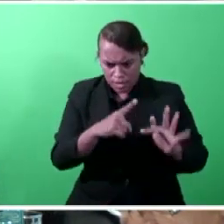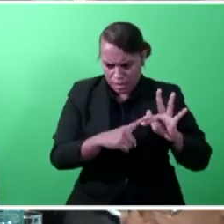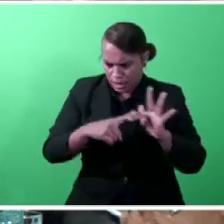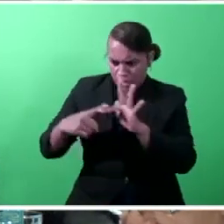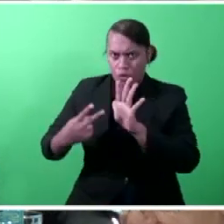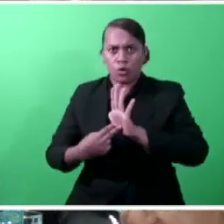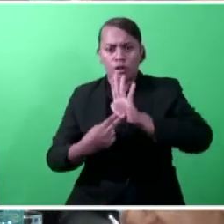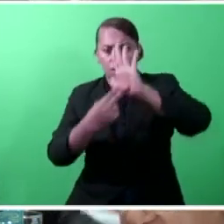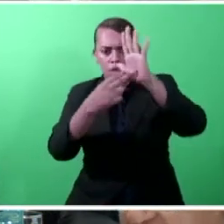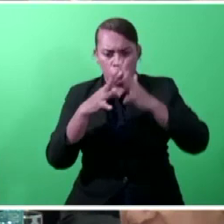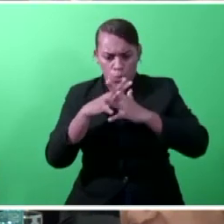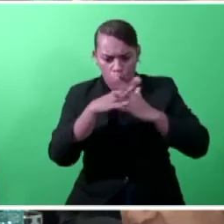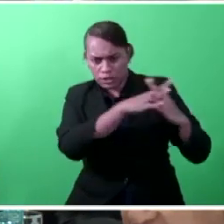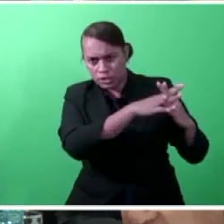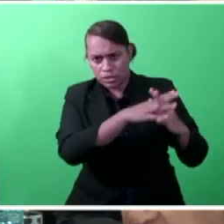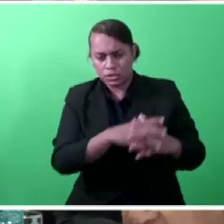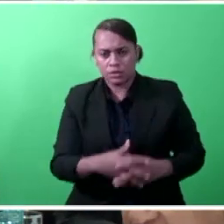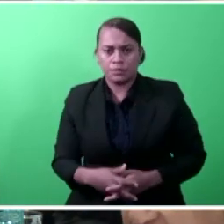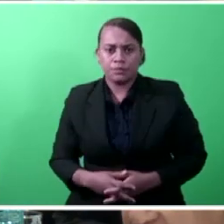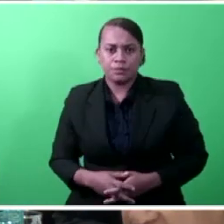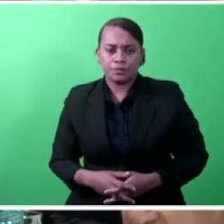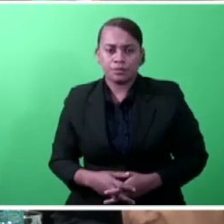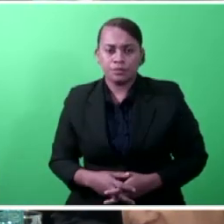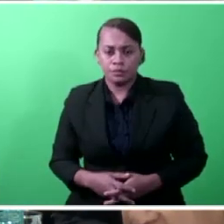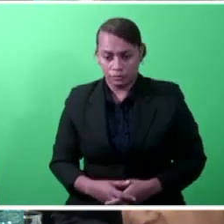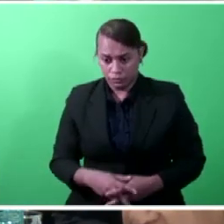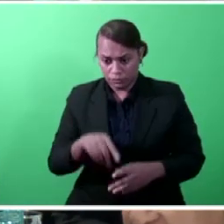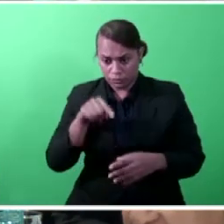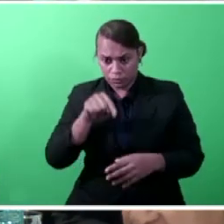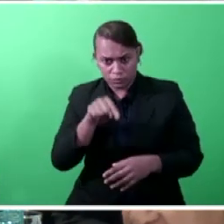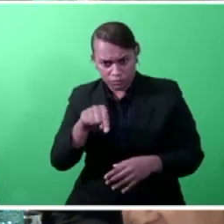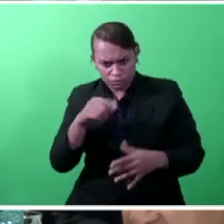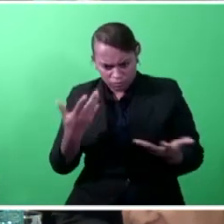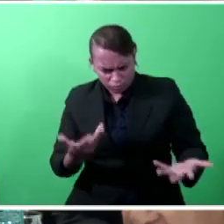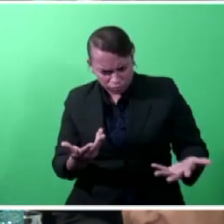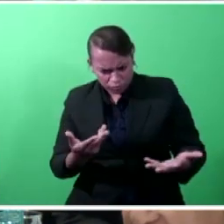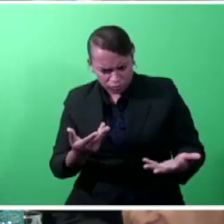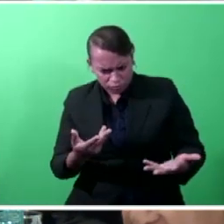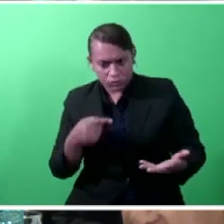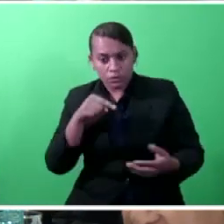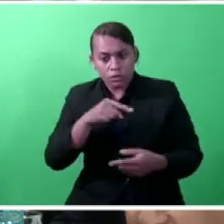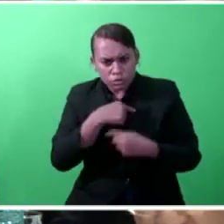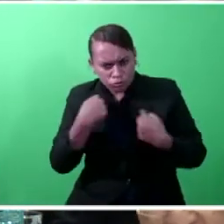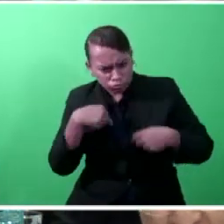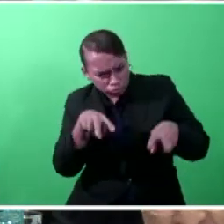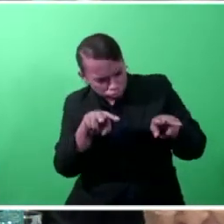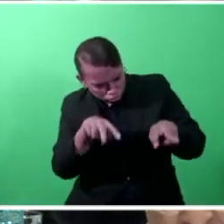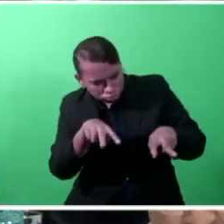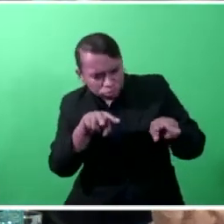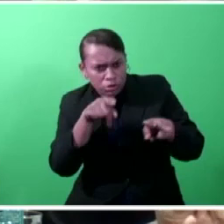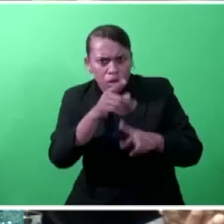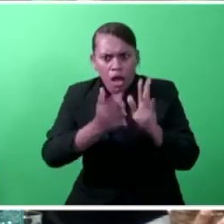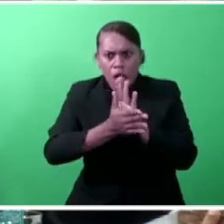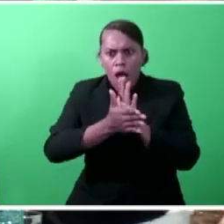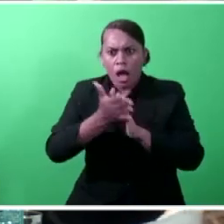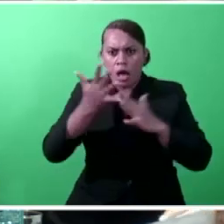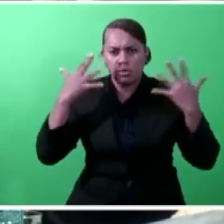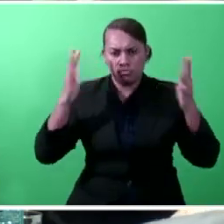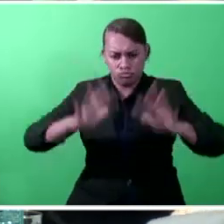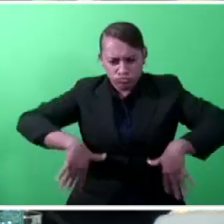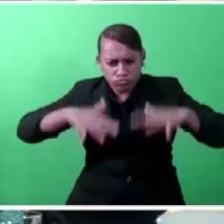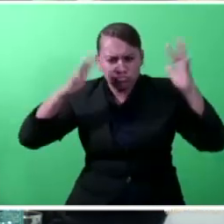and western divisions. For TC Sarai, we recorded the highest rainfall over a 24-hour period